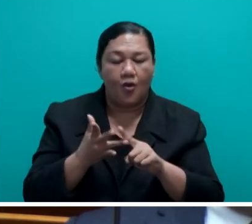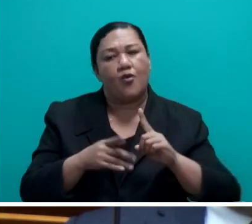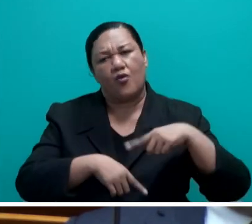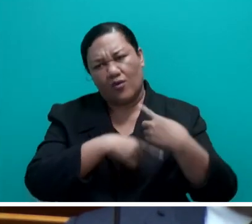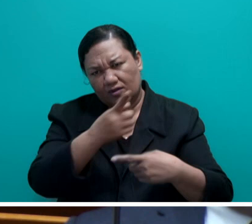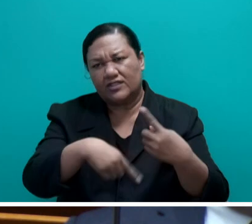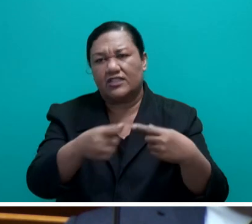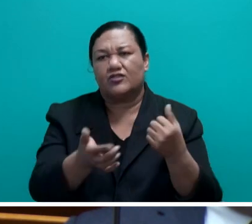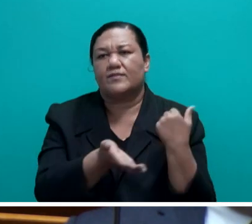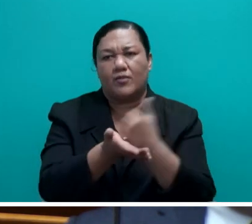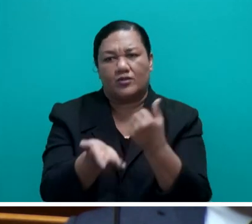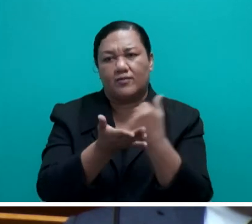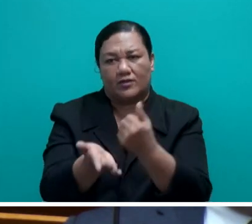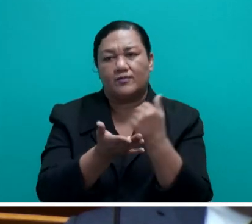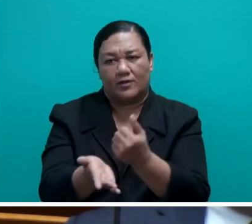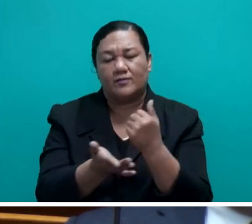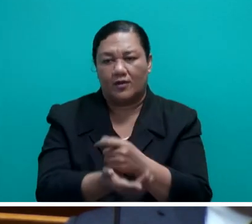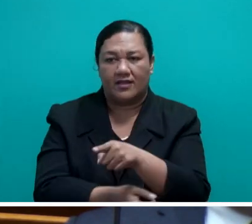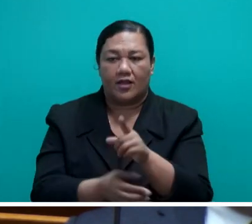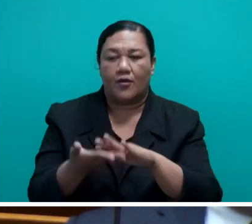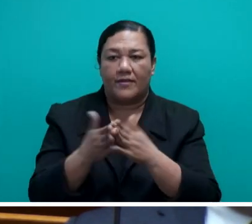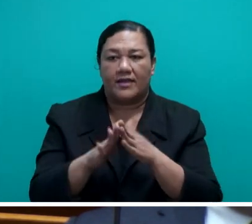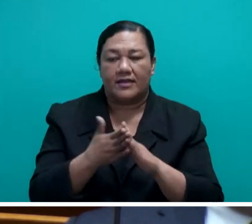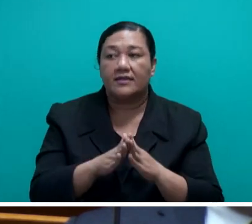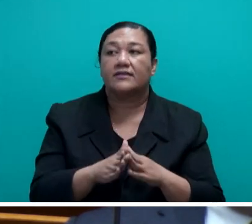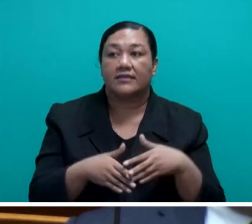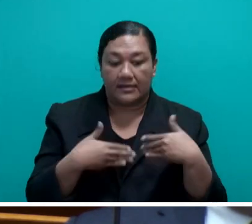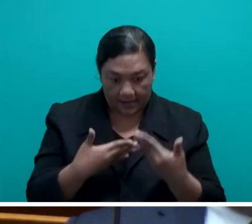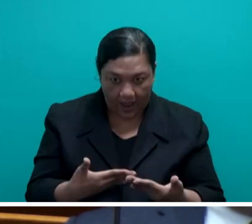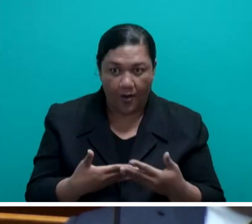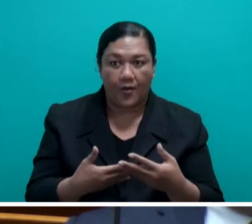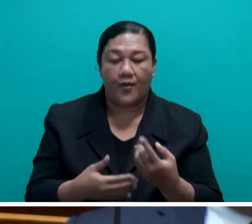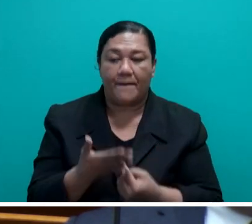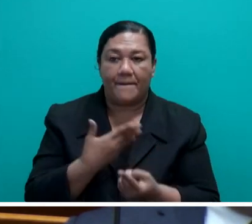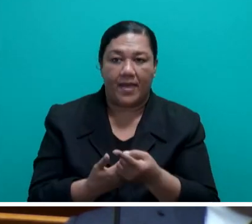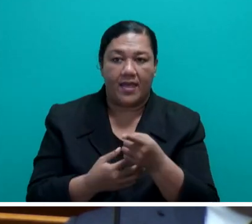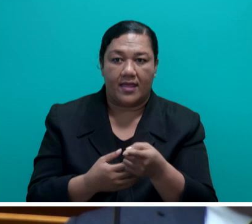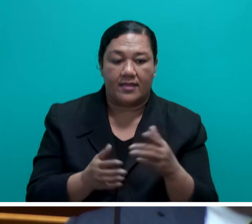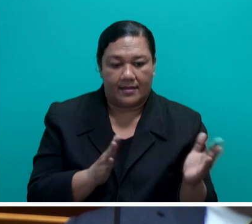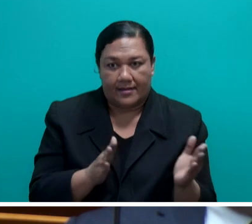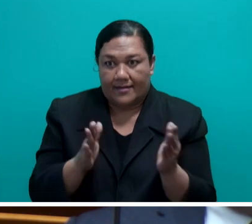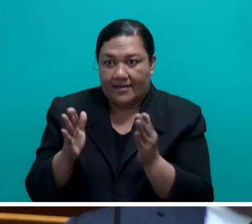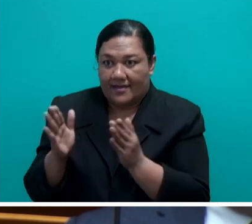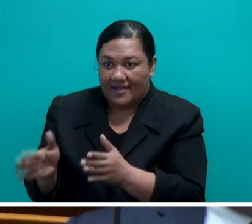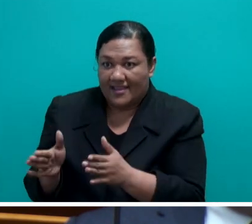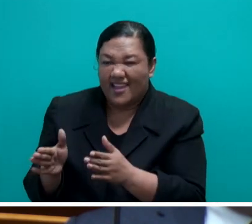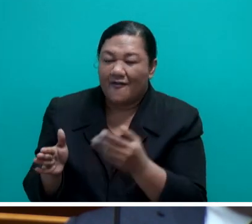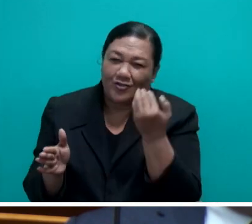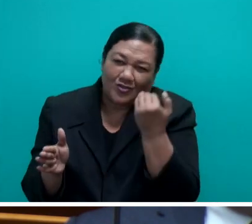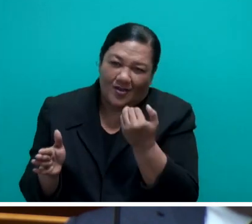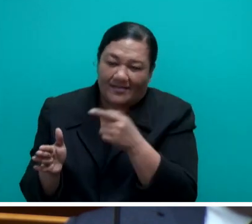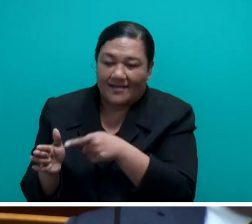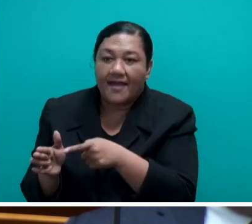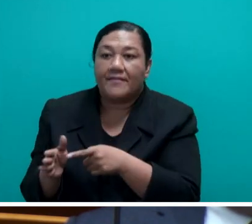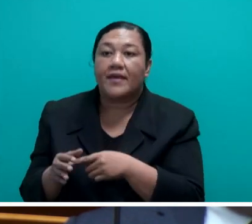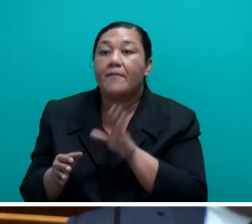towards rehabilitating the Nabavatu community at the current temporary relocation site. Government continues to engage with our